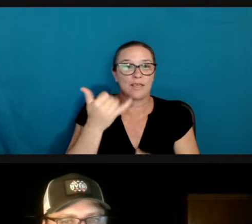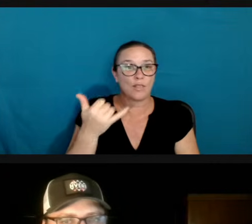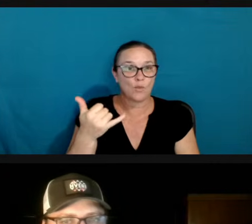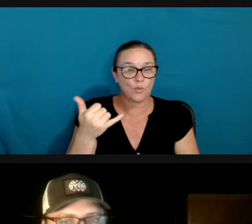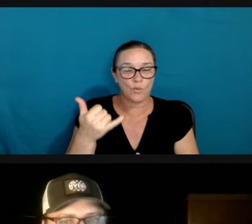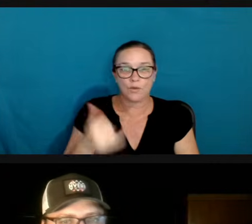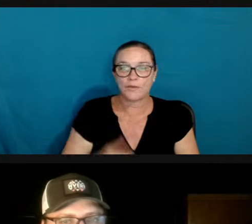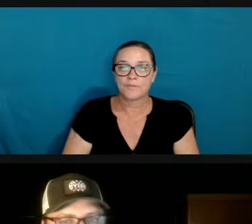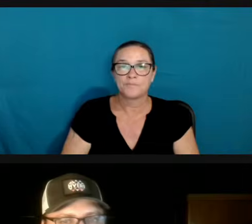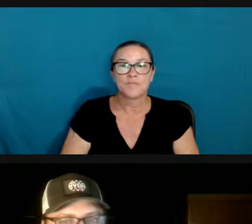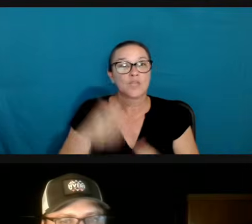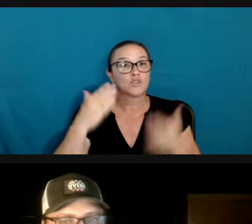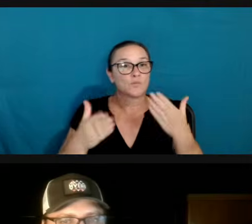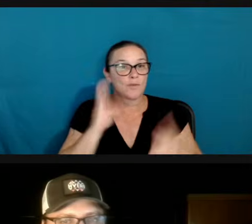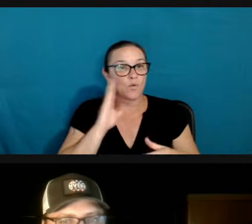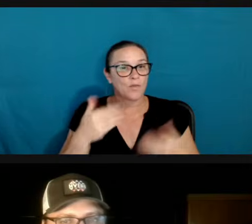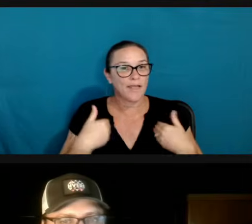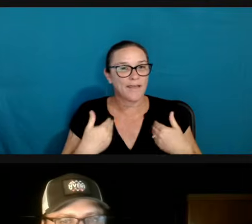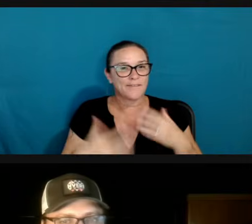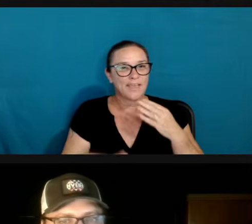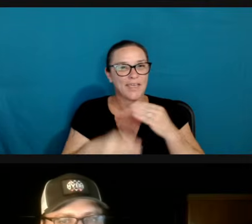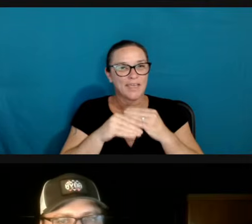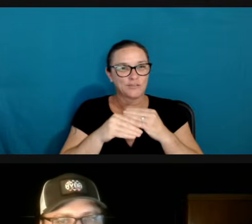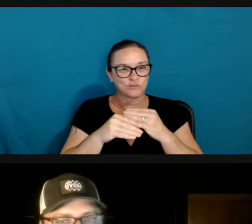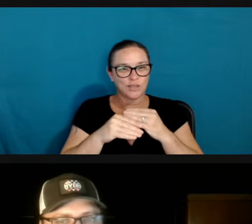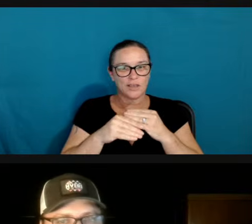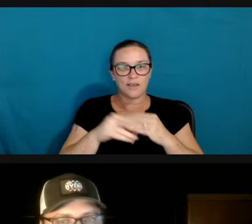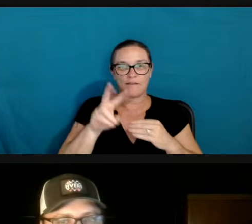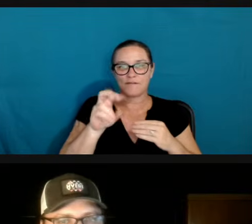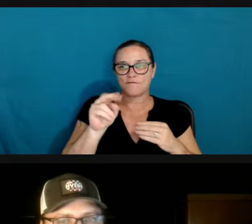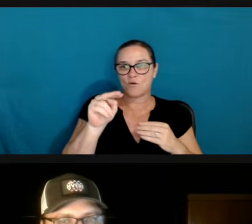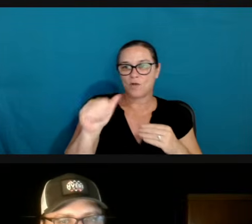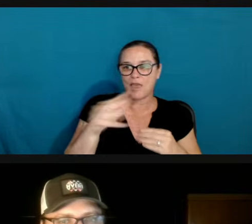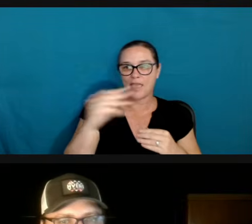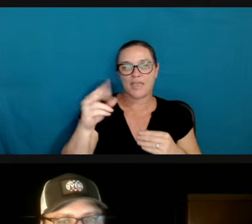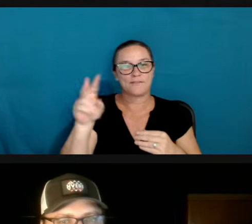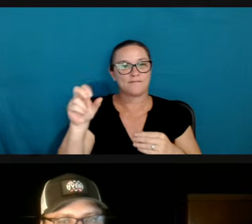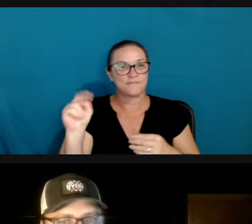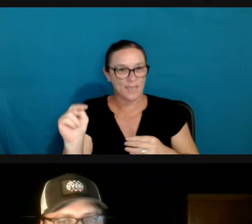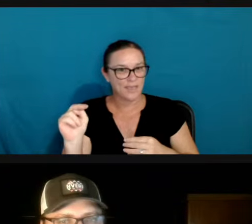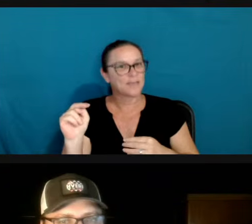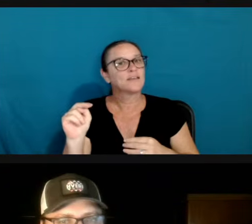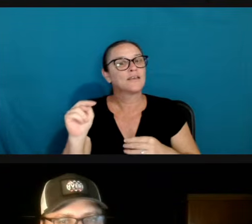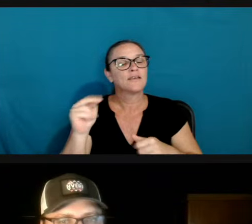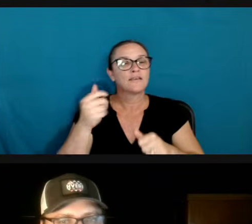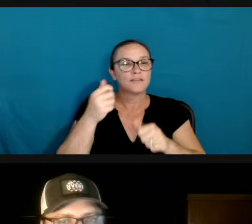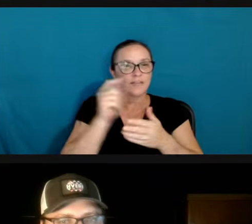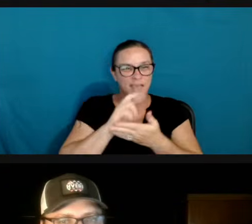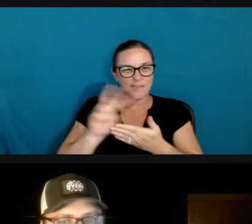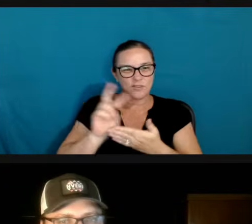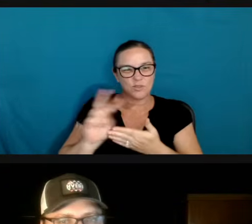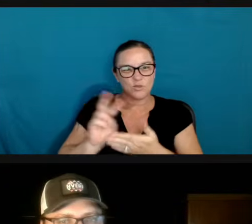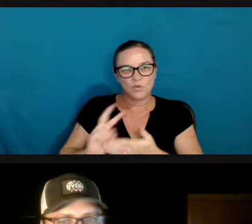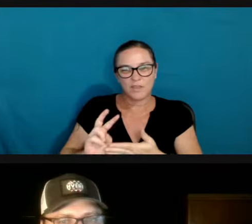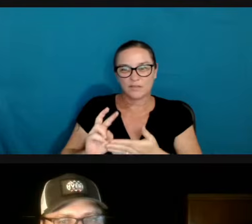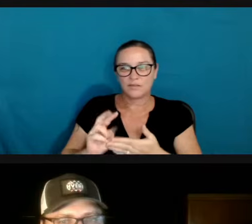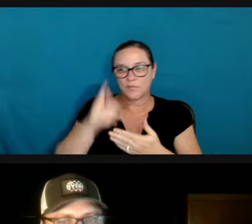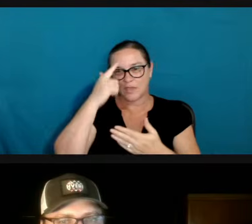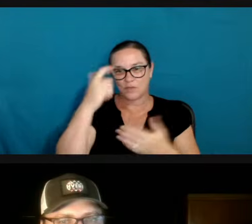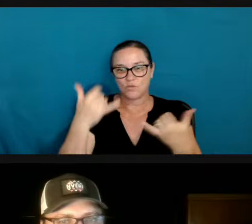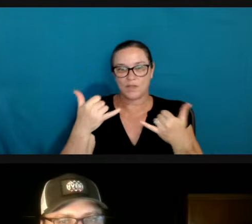might get some extra of these VONAs and VANs here every 2 weeks while we're at orange,